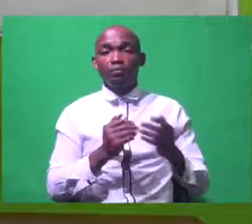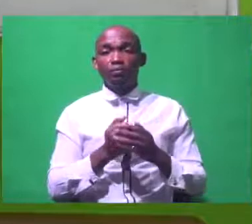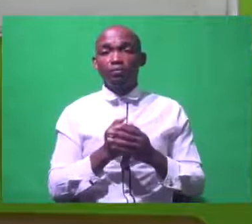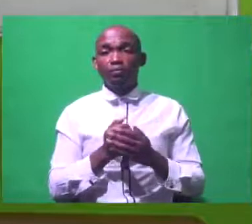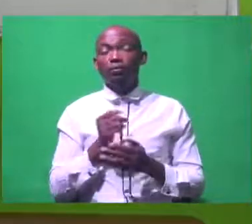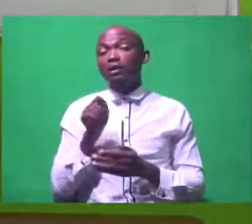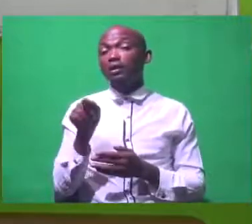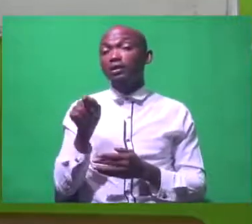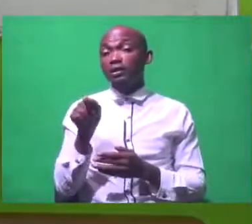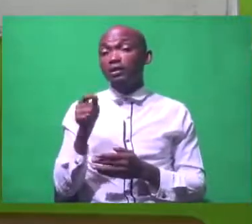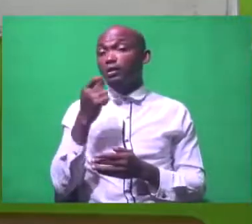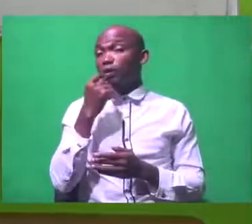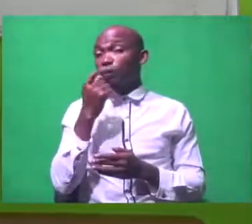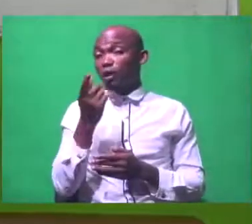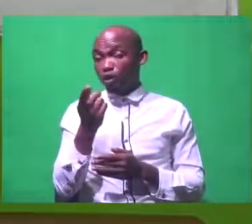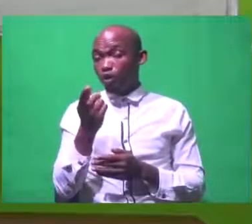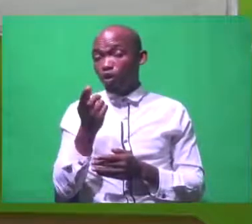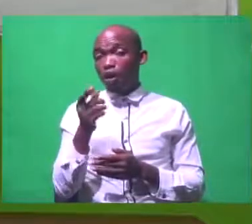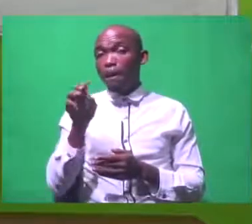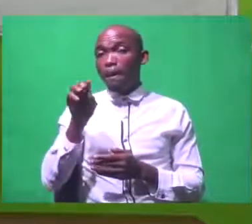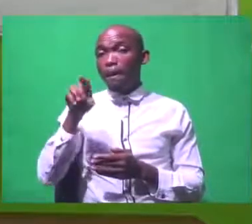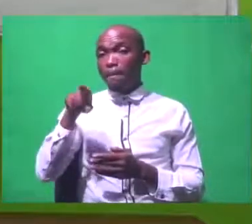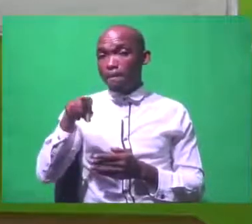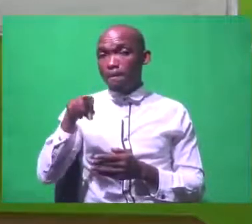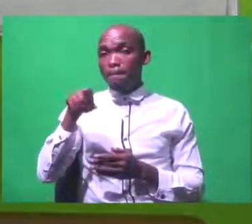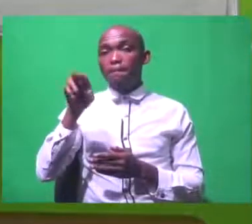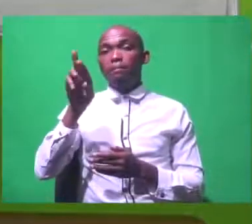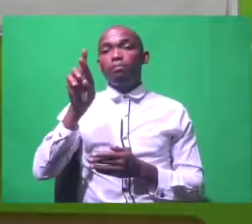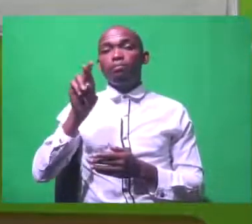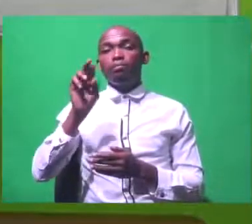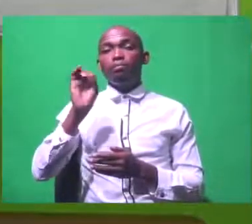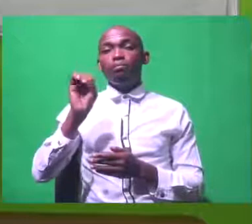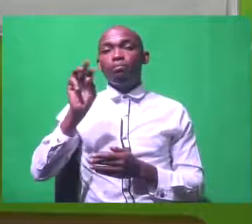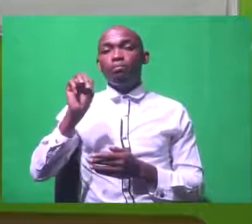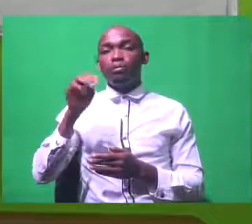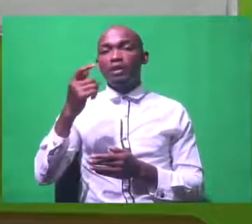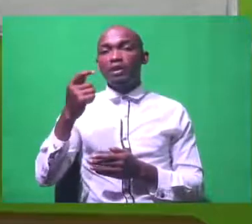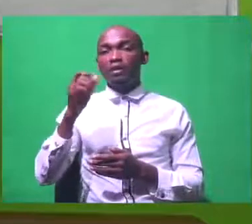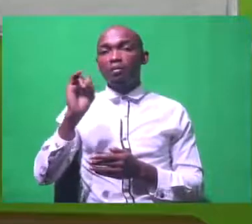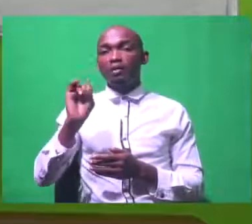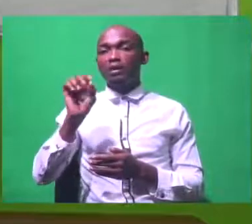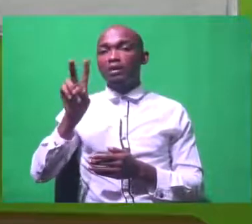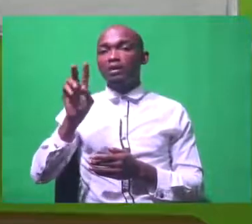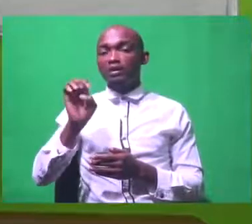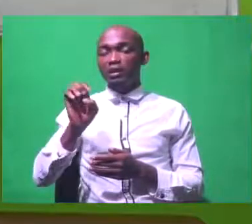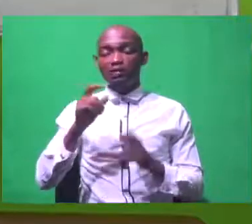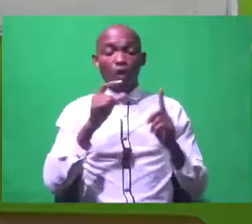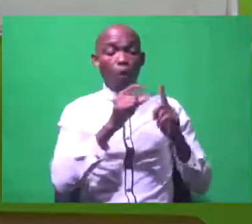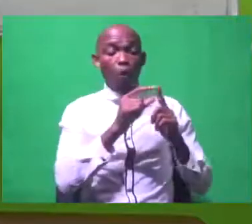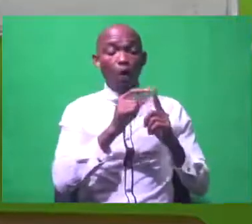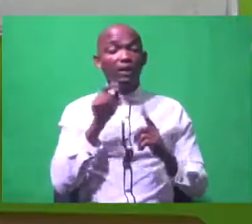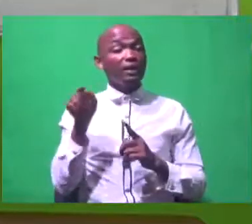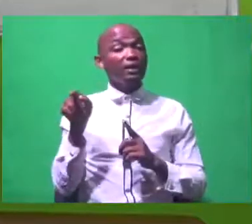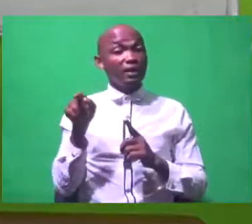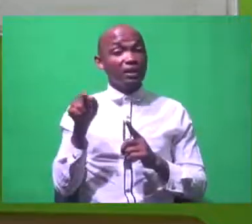and that was what called primitive communalism. The word primitive, simply you